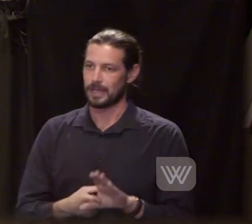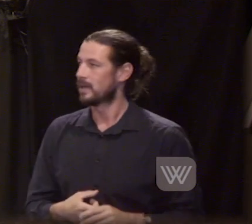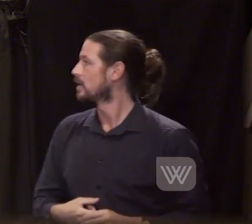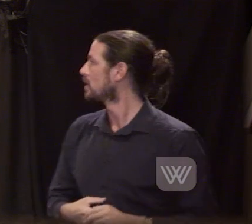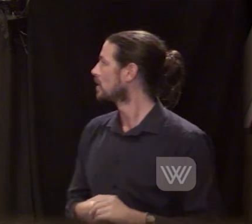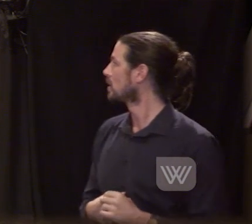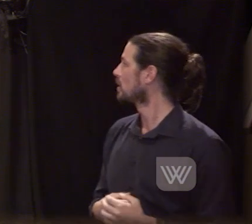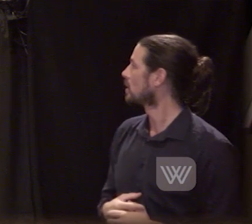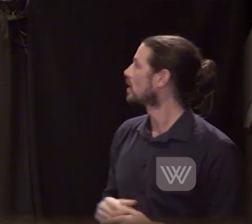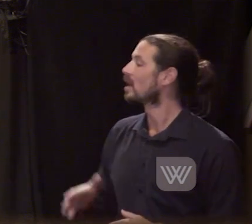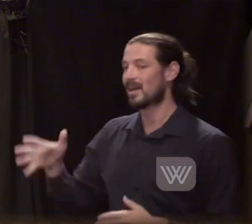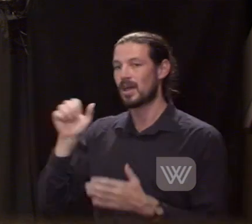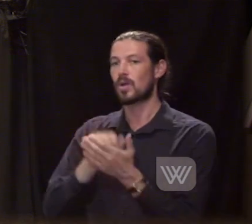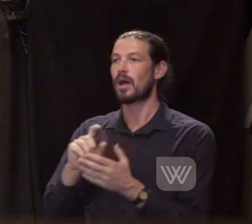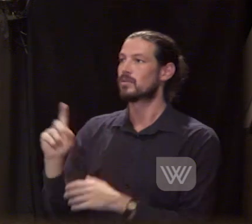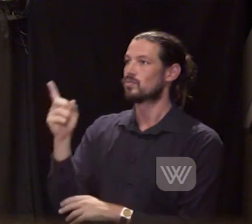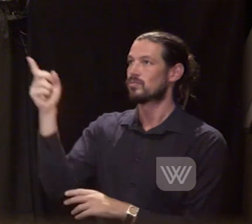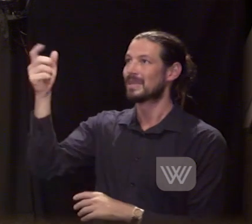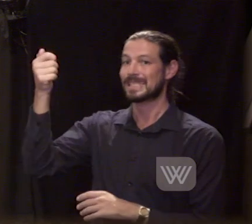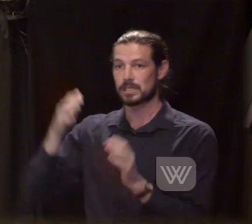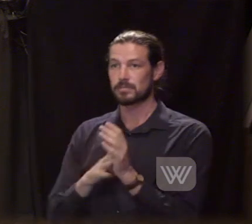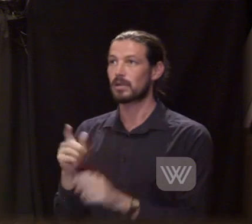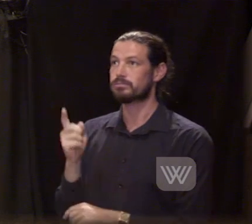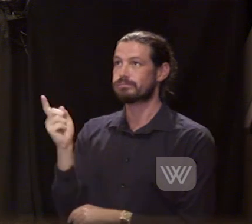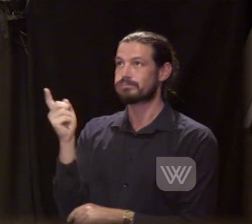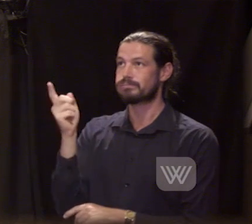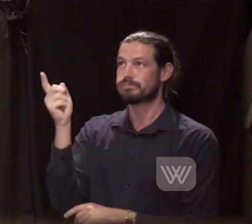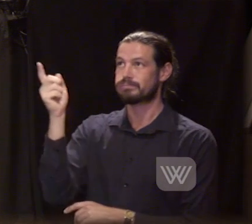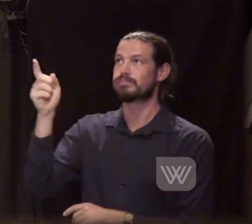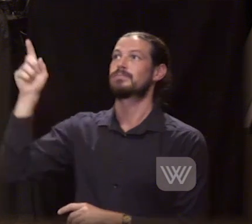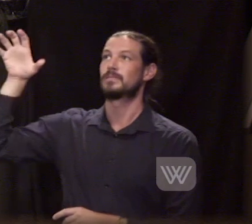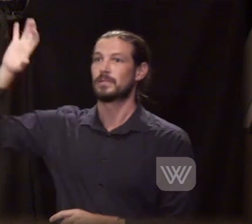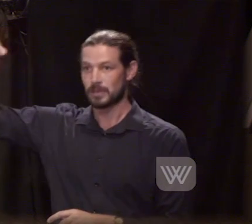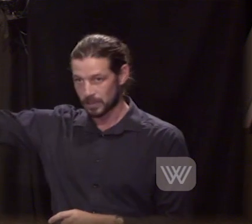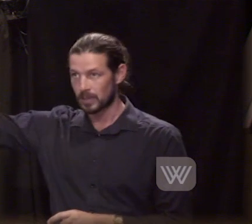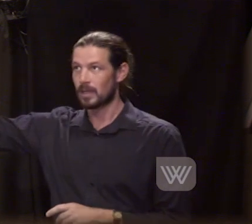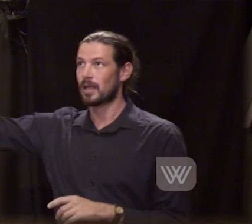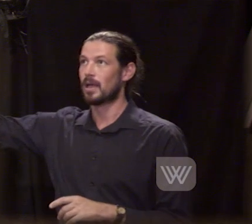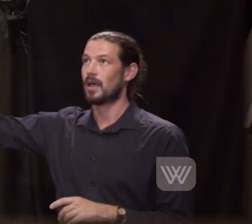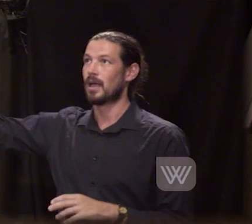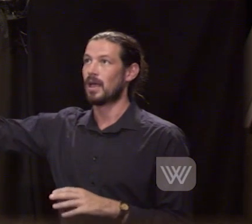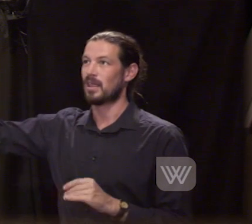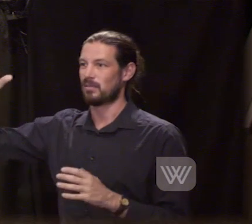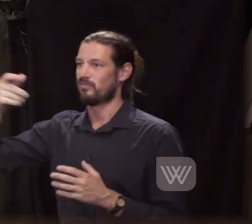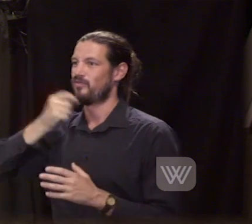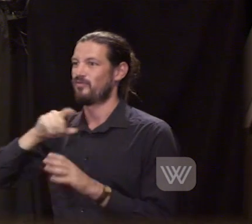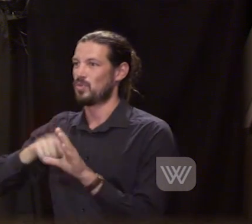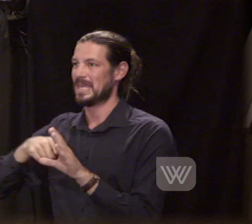way, maybe 3 months on the surface, 6 months back. That's the shortest kind of duration you can imagine. Yeah, and it would